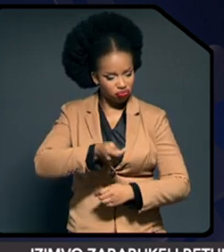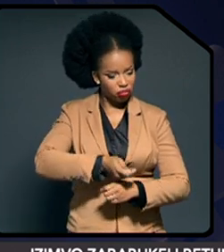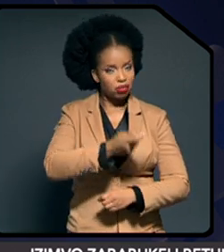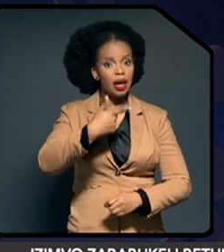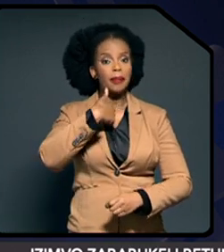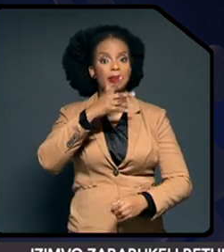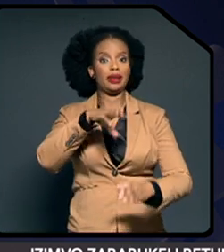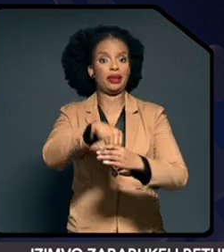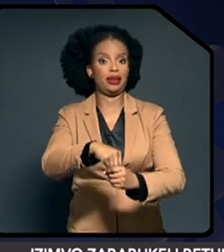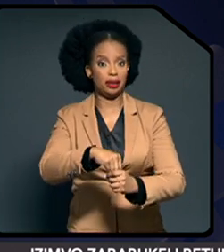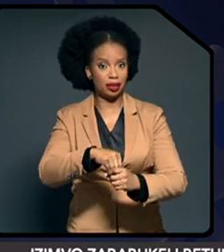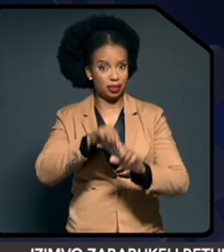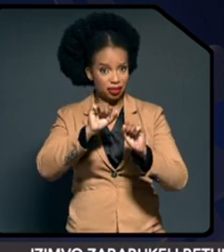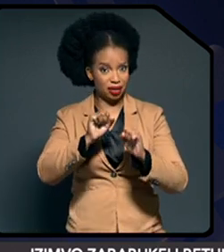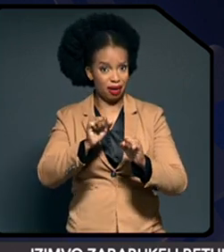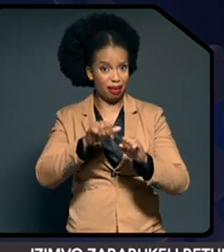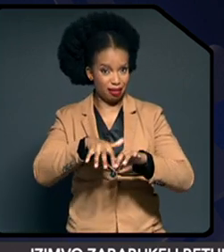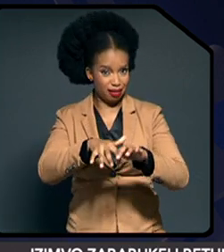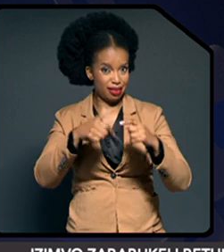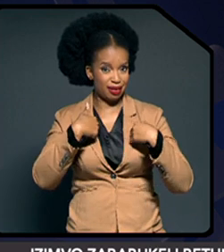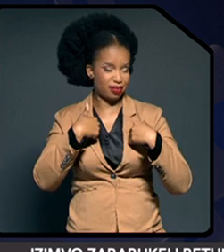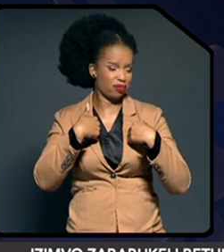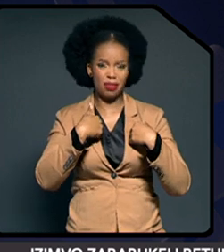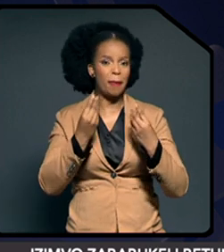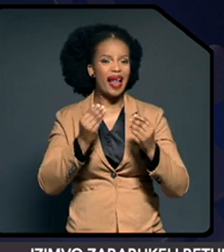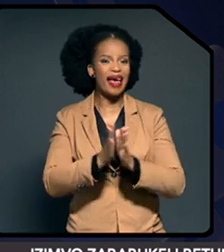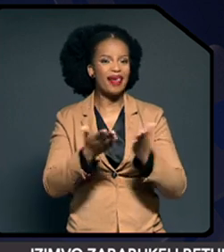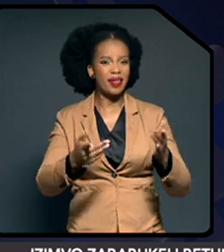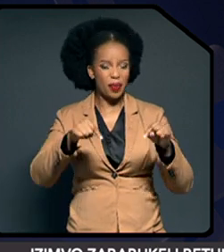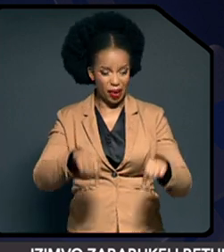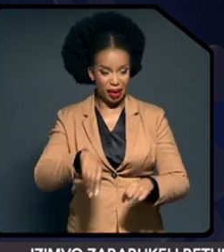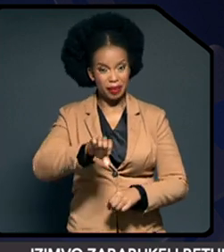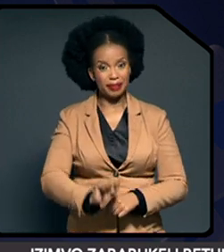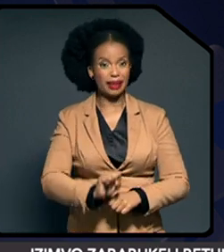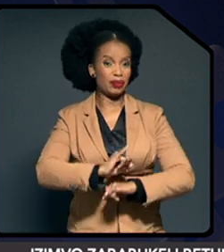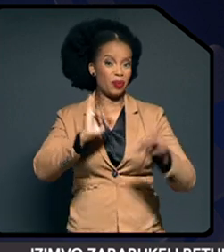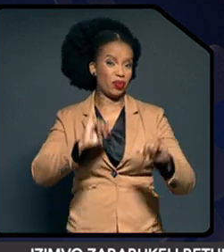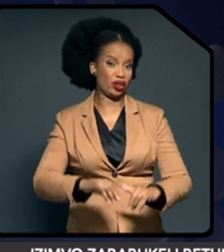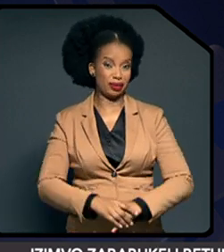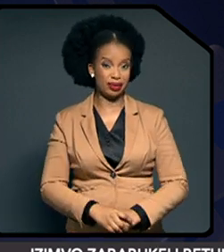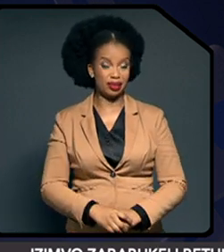ngatum namsasazi kule mali ngekoyo wes apha emzansi sicala nzima.